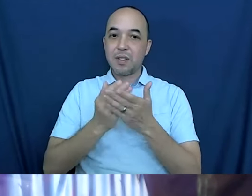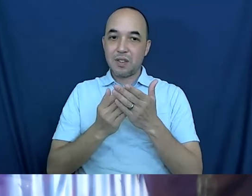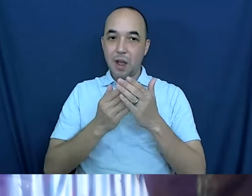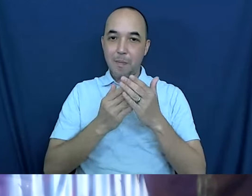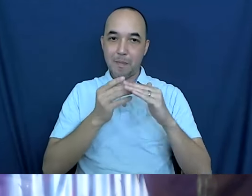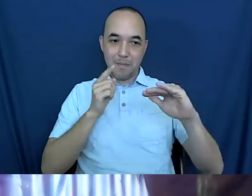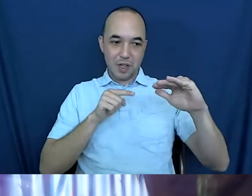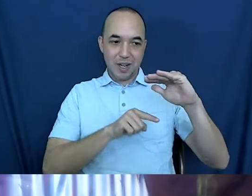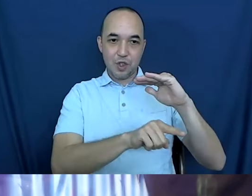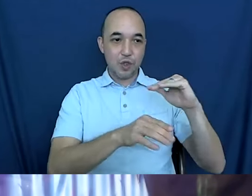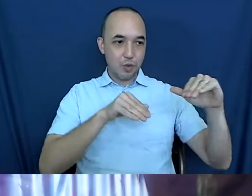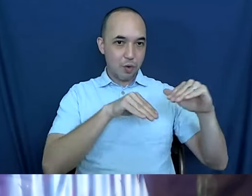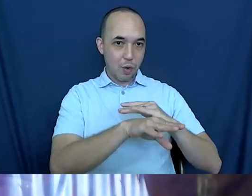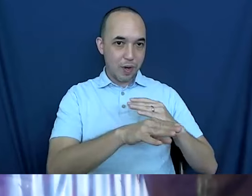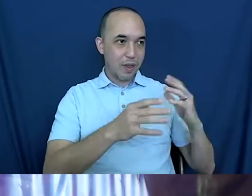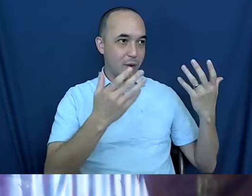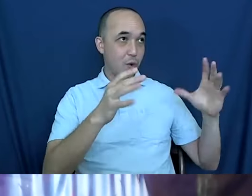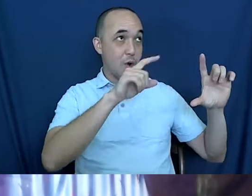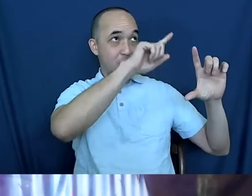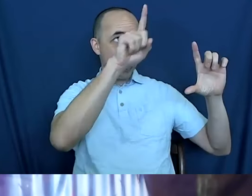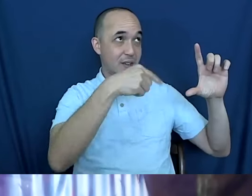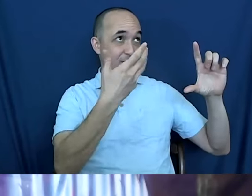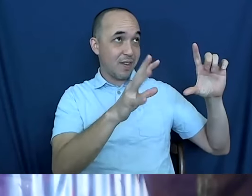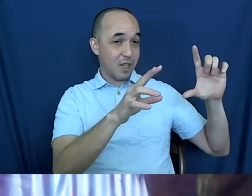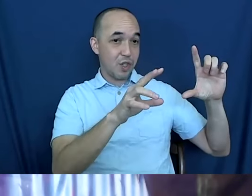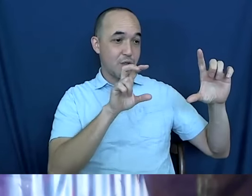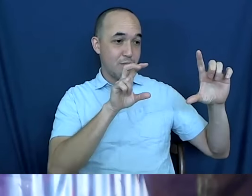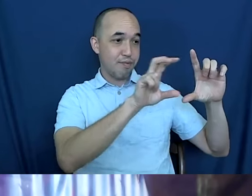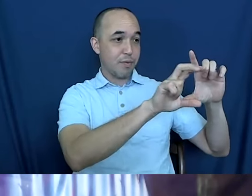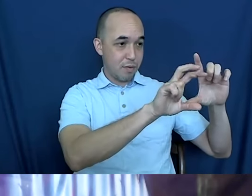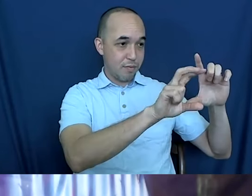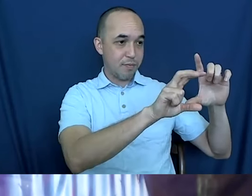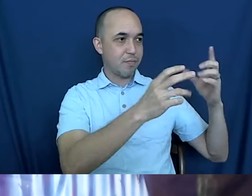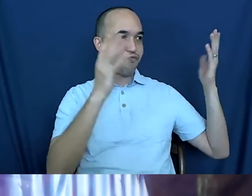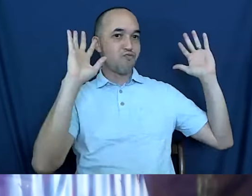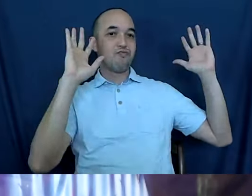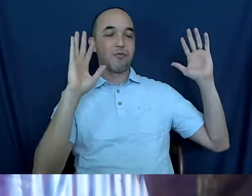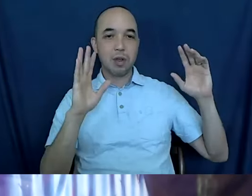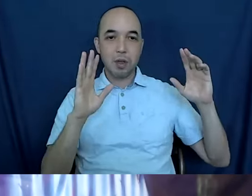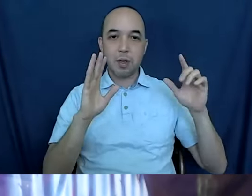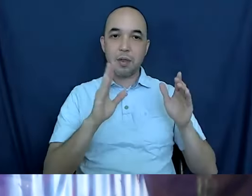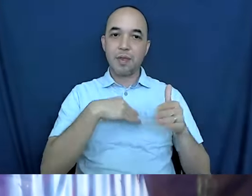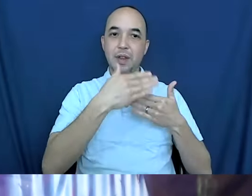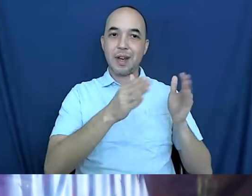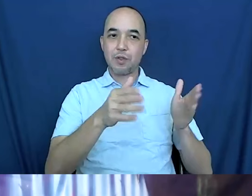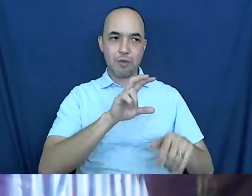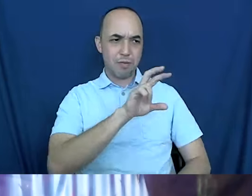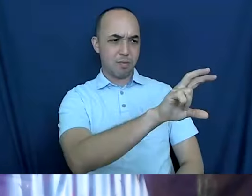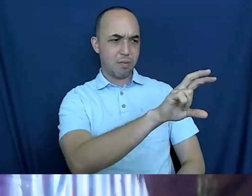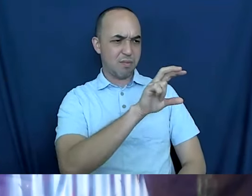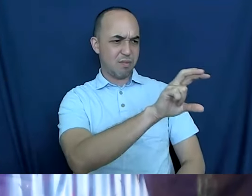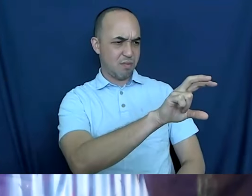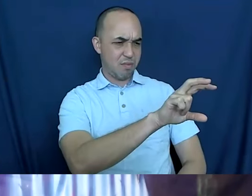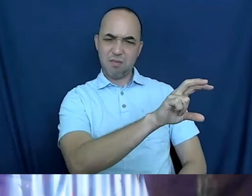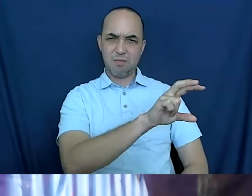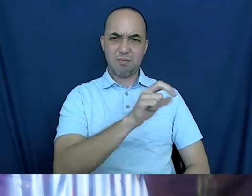were already arranged in the right spot. You just had to press the button. Then you would get to the next room. You try to press the button, it doesn't open this time. Why doesn't